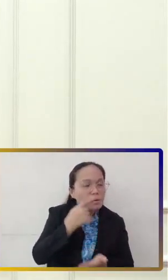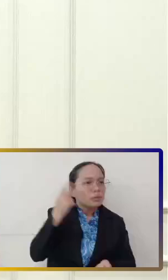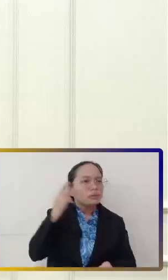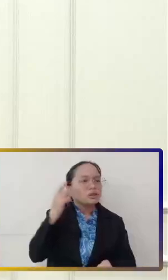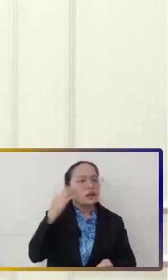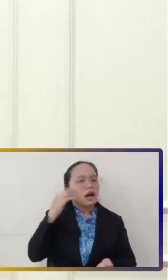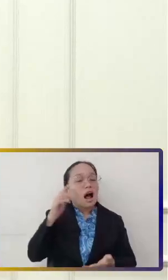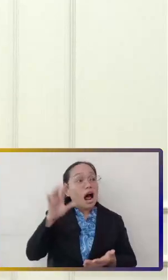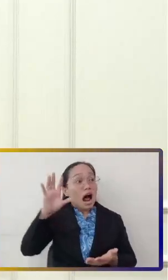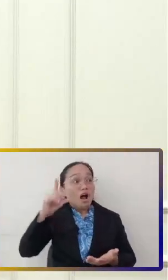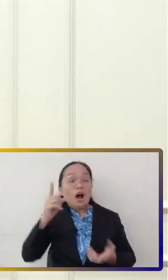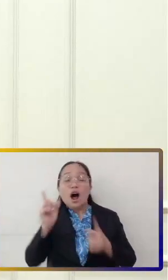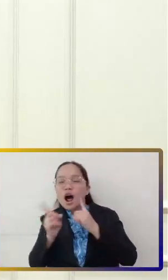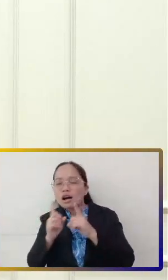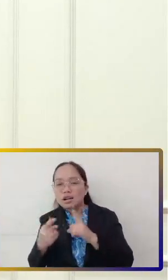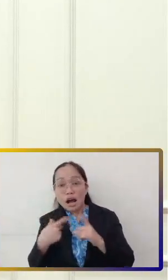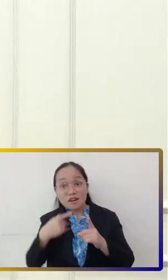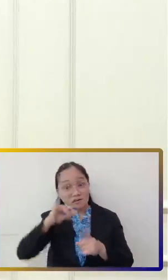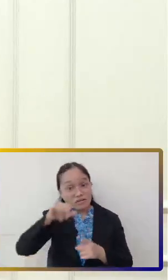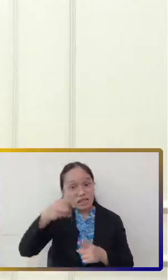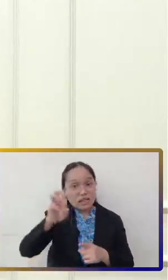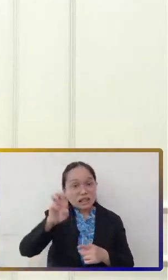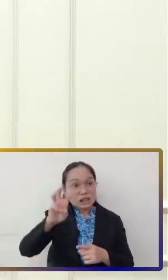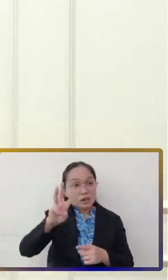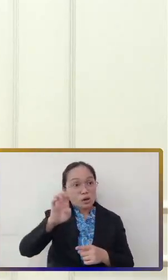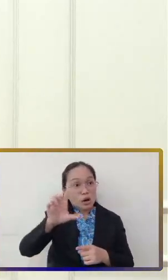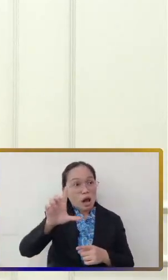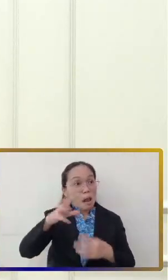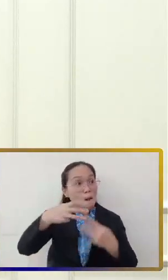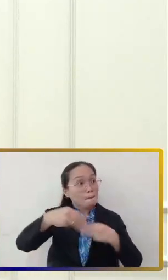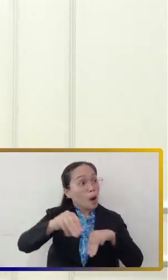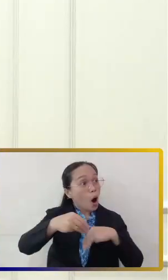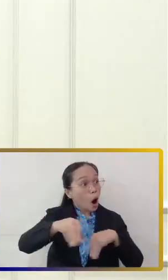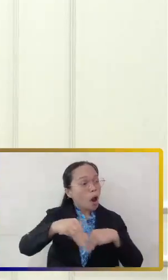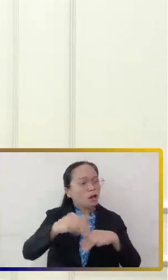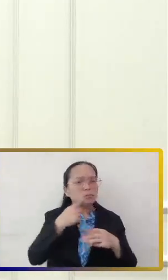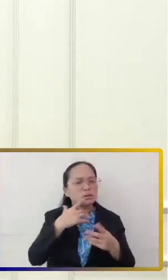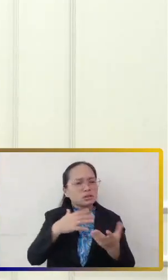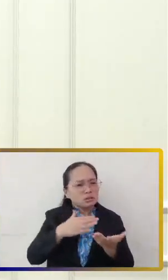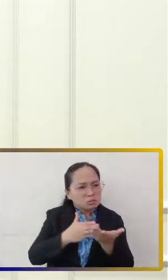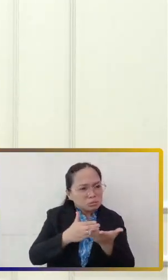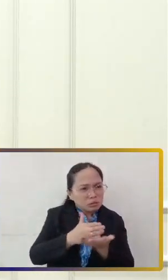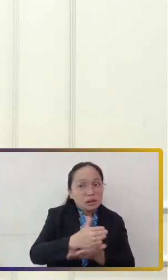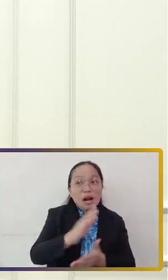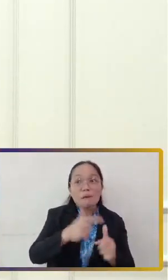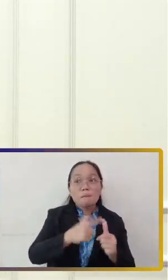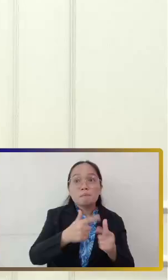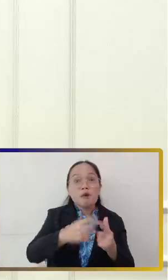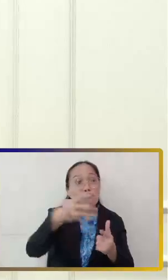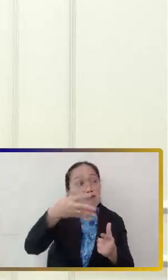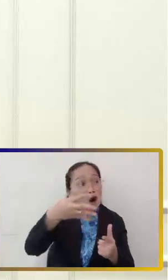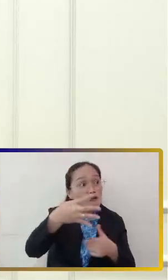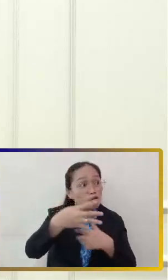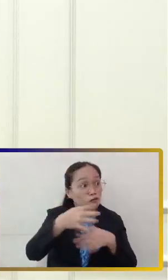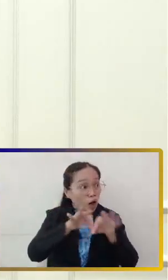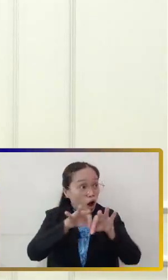Jewel Mall, okay, and on the fourth floor, there is the Utel